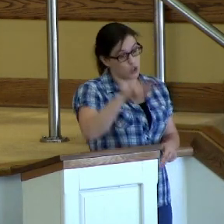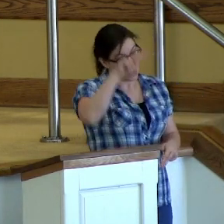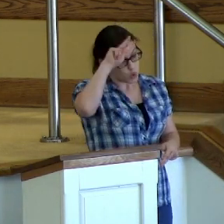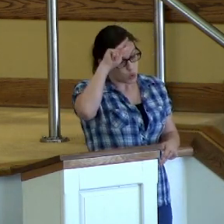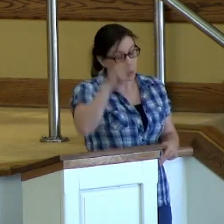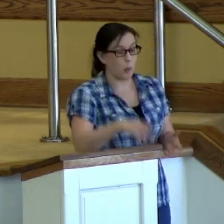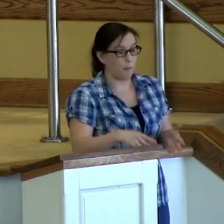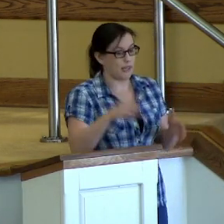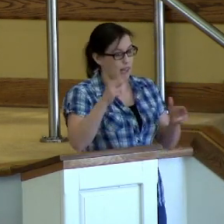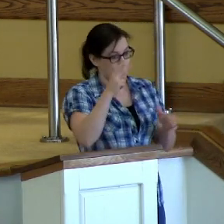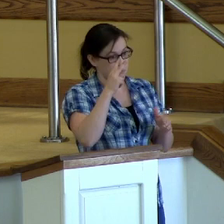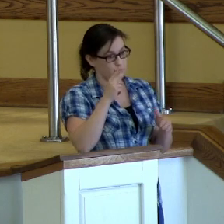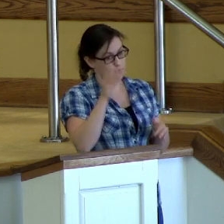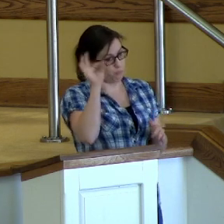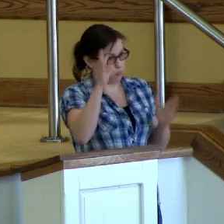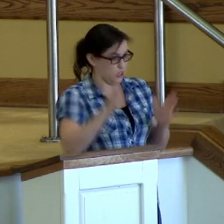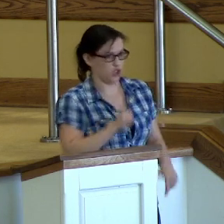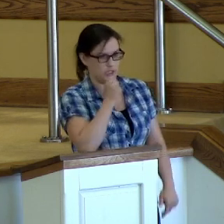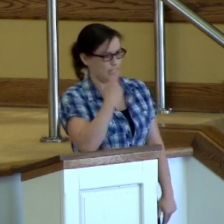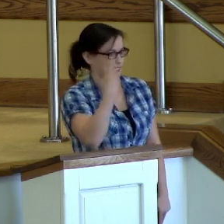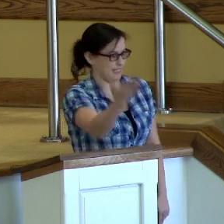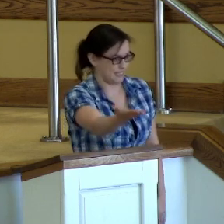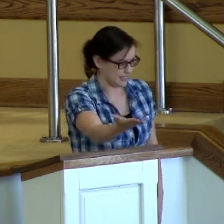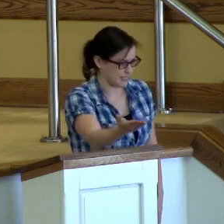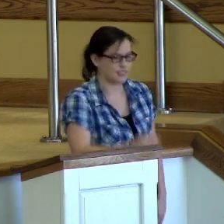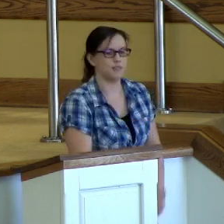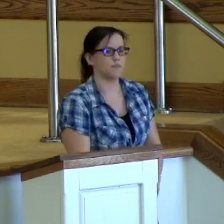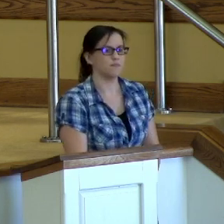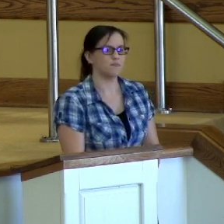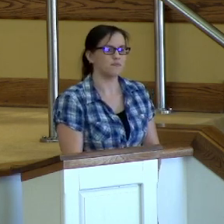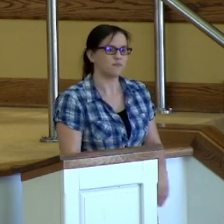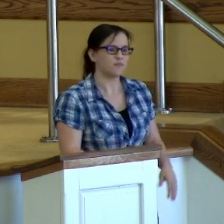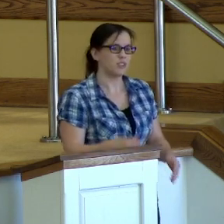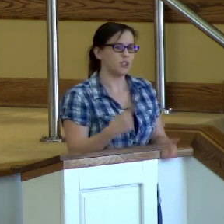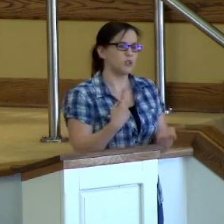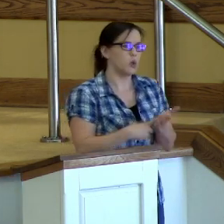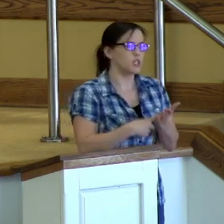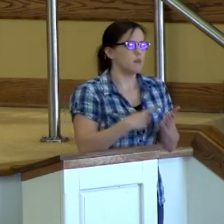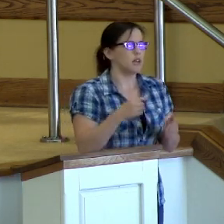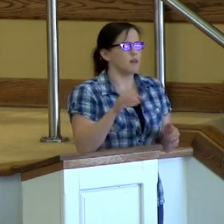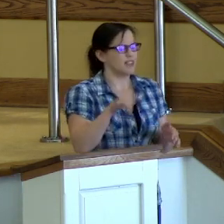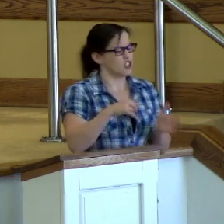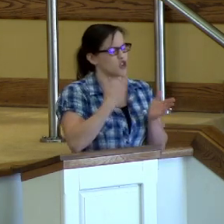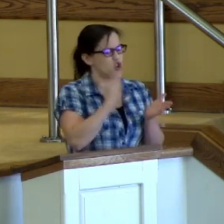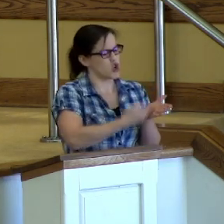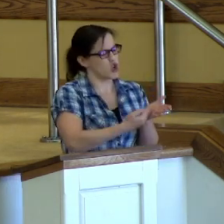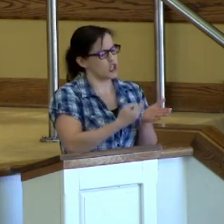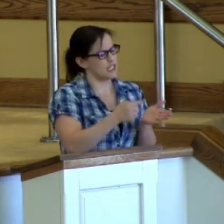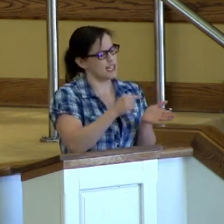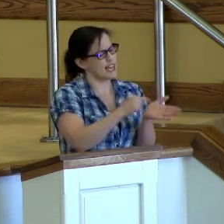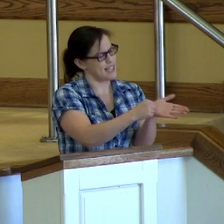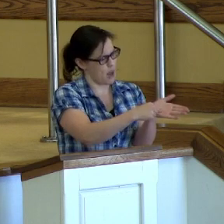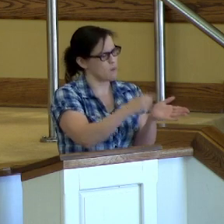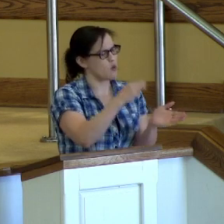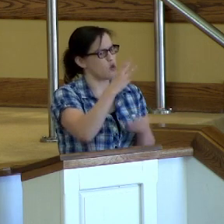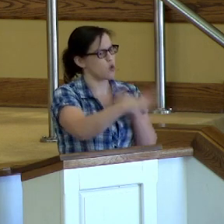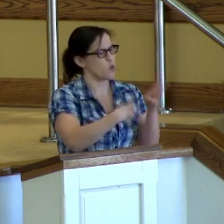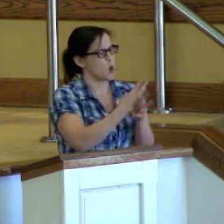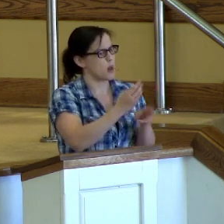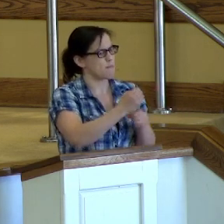The dumb Balaam, he couldn't see it. God's the ways of the world blind our eyes. And so what happens here,